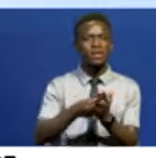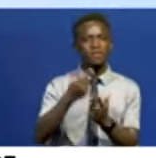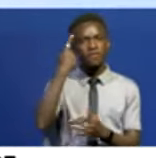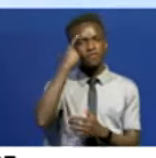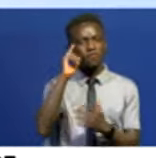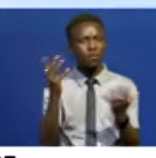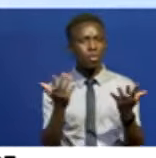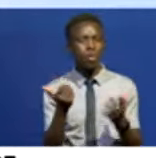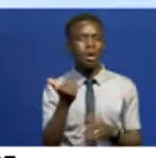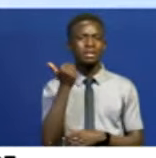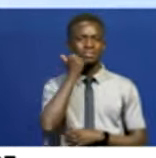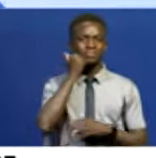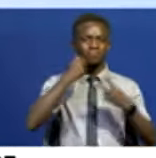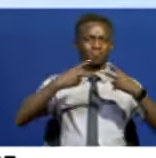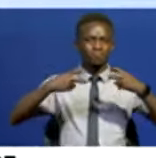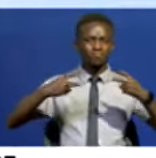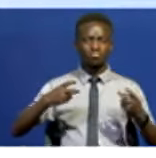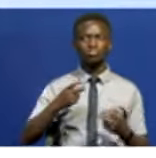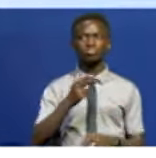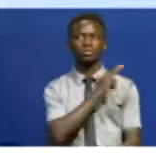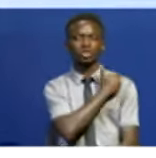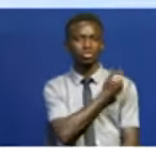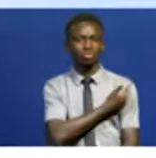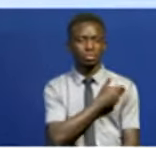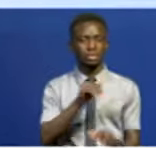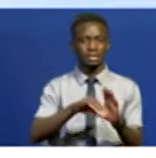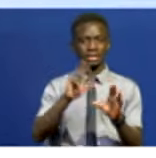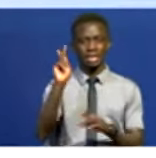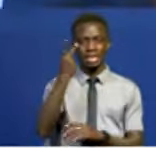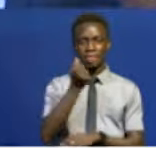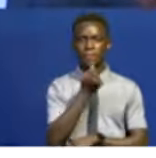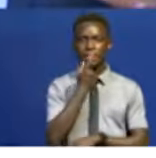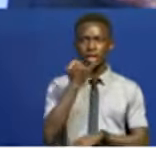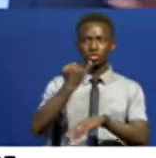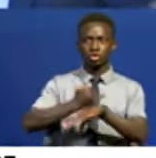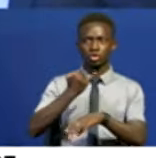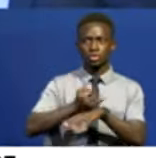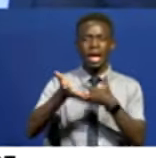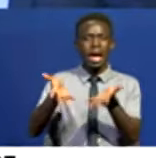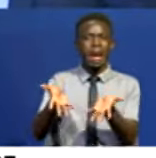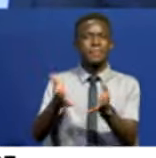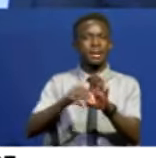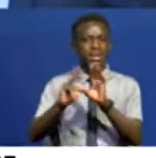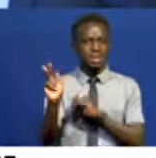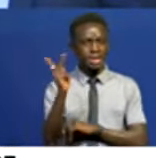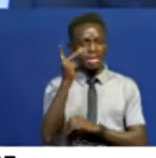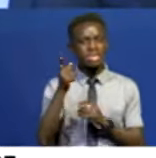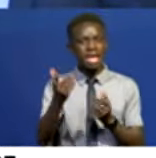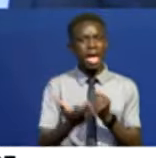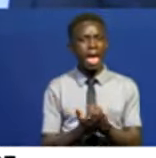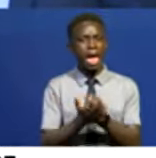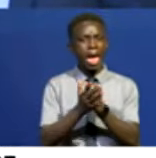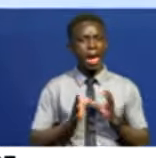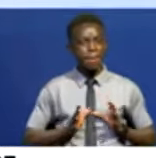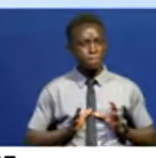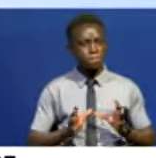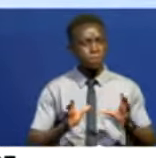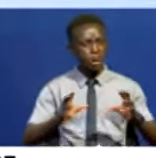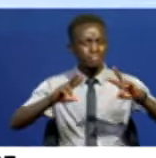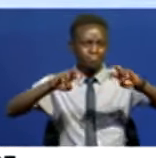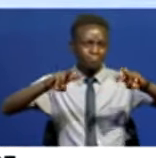Medical Research Institute right here in Kenya. This will boost research and commercialization of